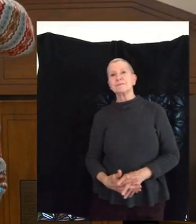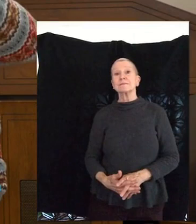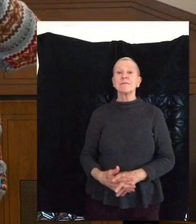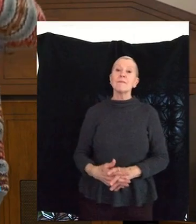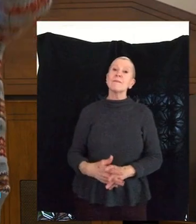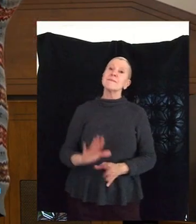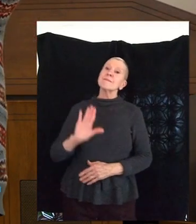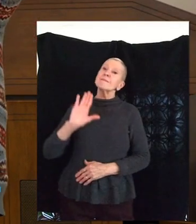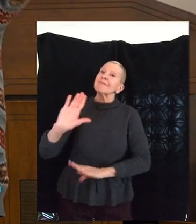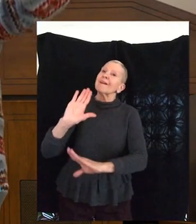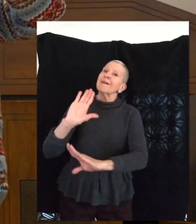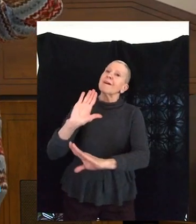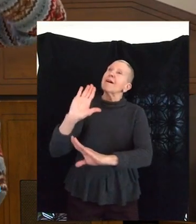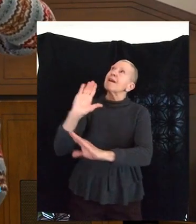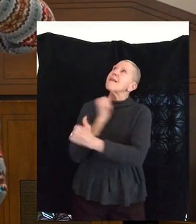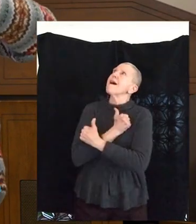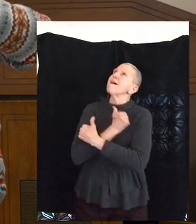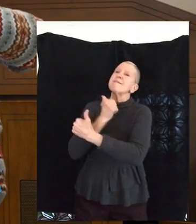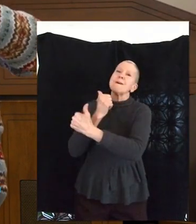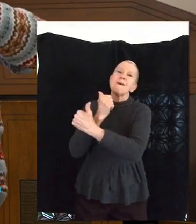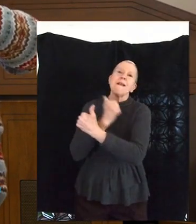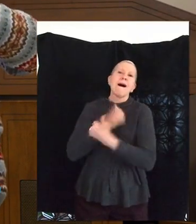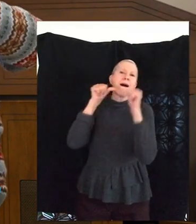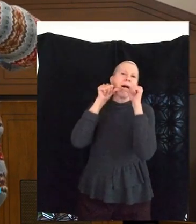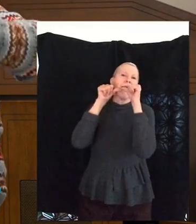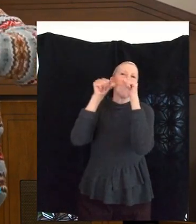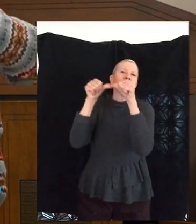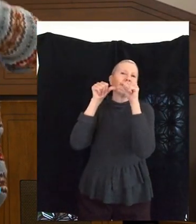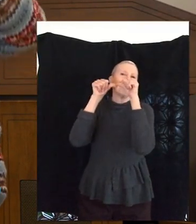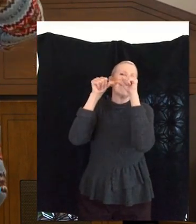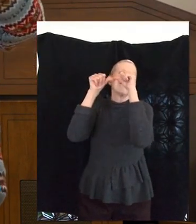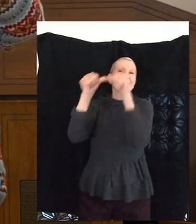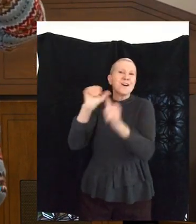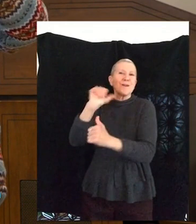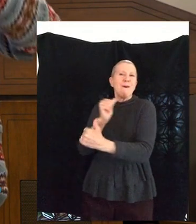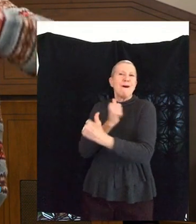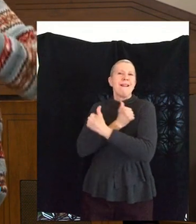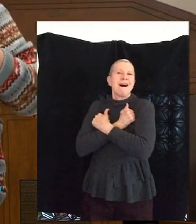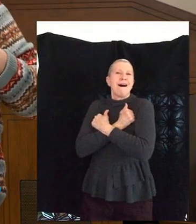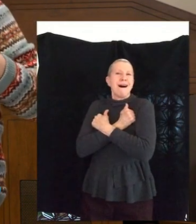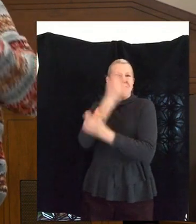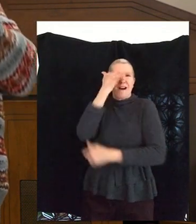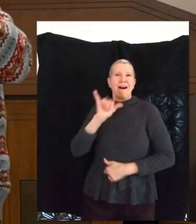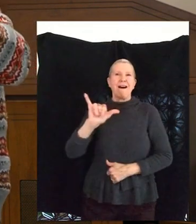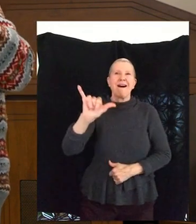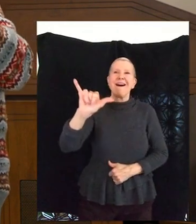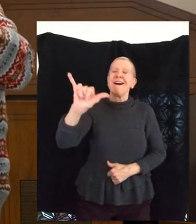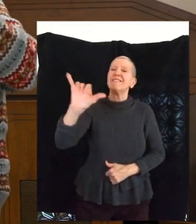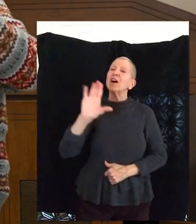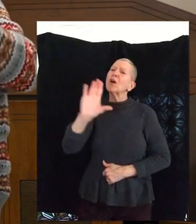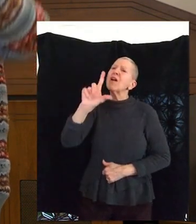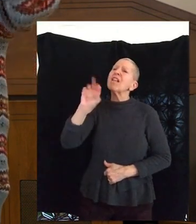Your love is lasting. Your love is everlasting.